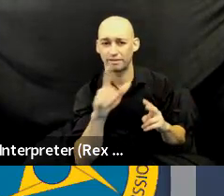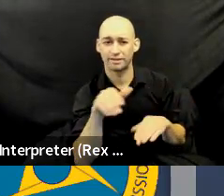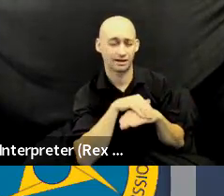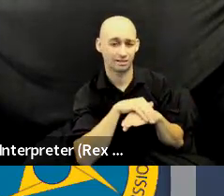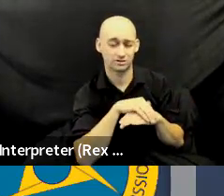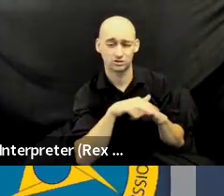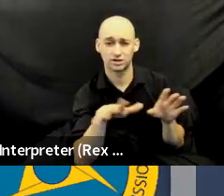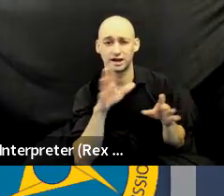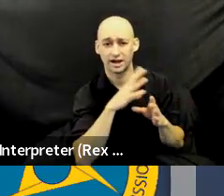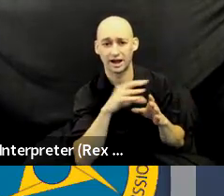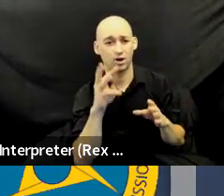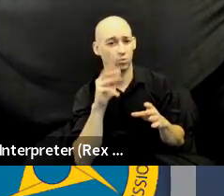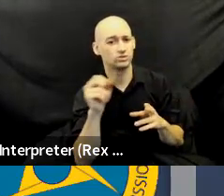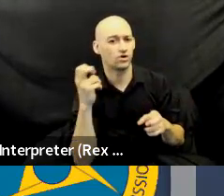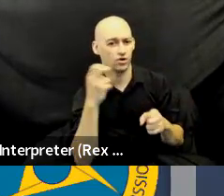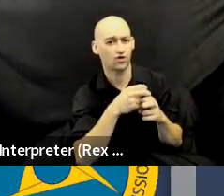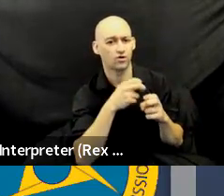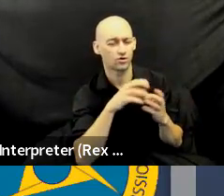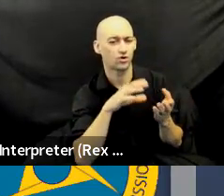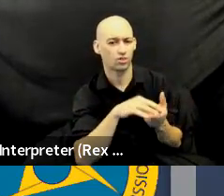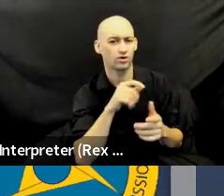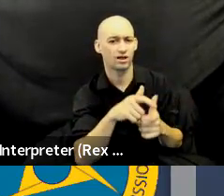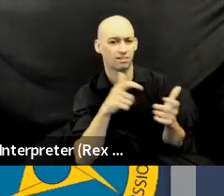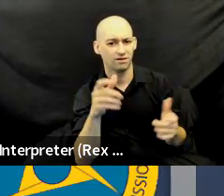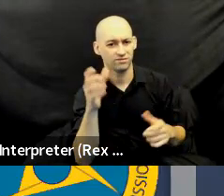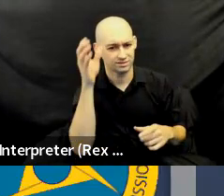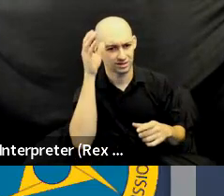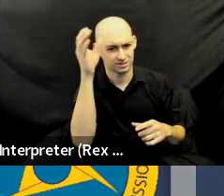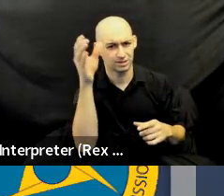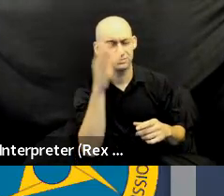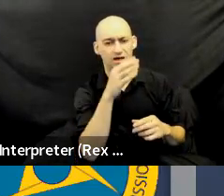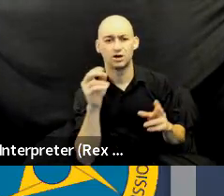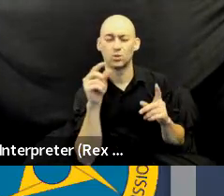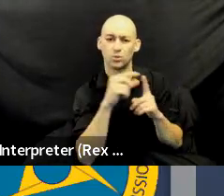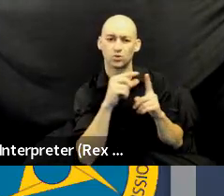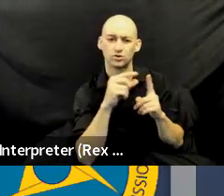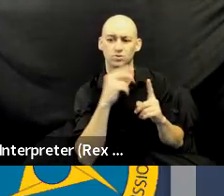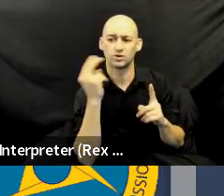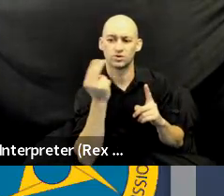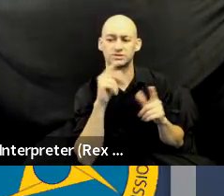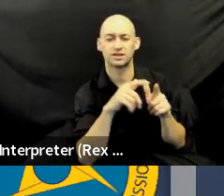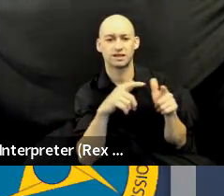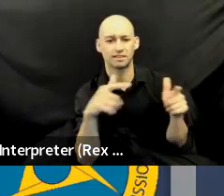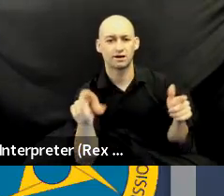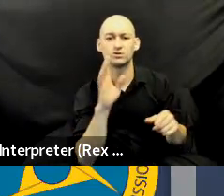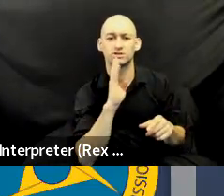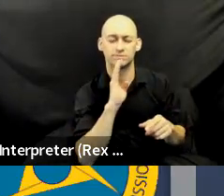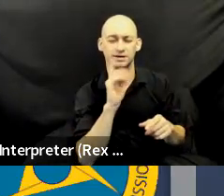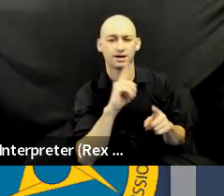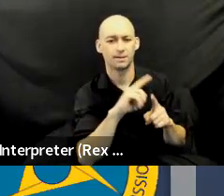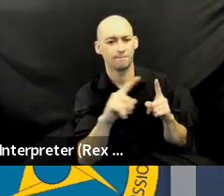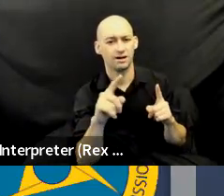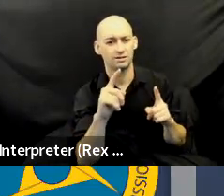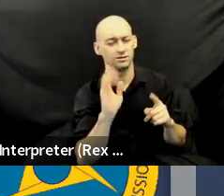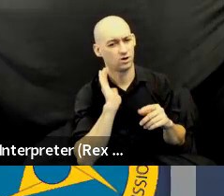was hard to learn a lot of these concepts, and a lot of the words that we use, the language we speak, were